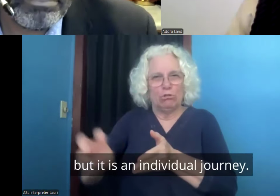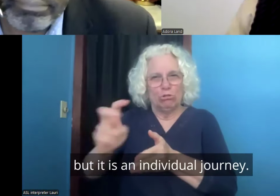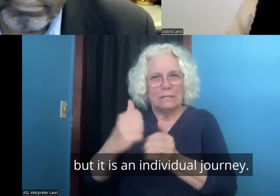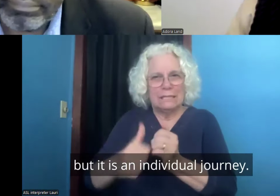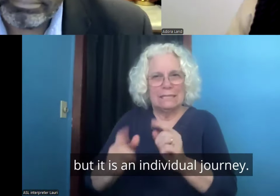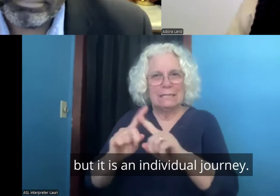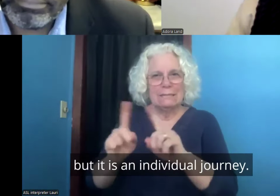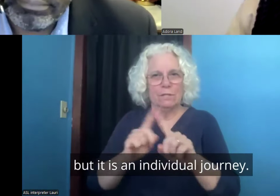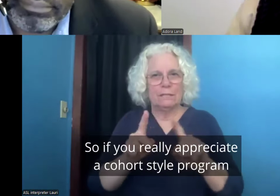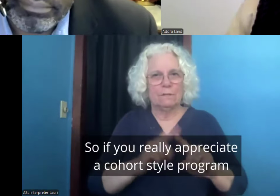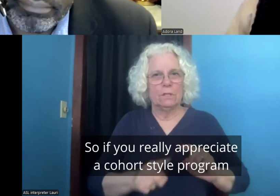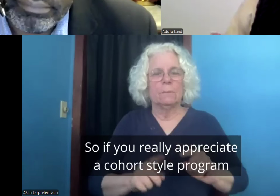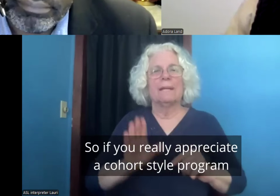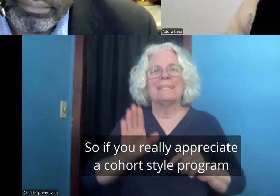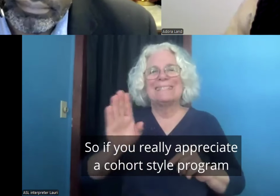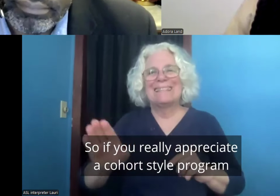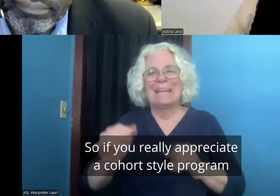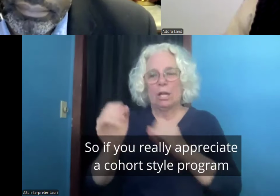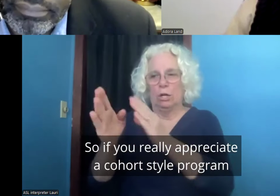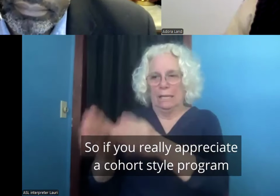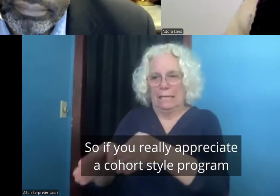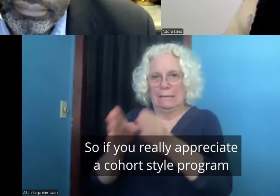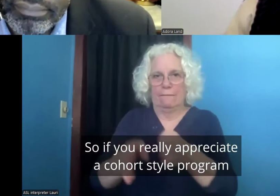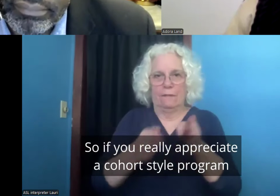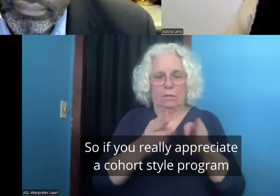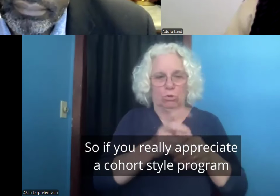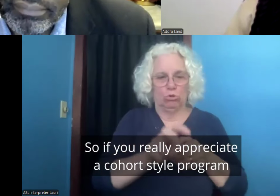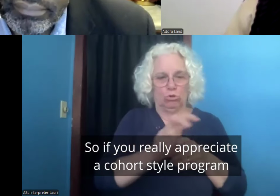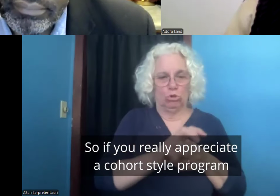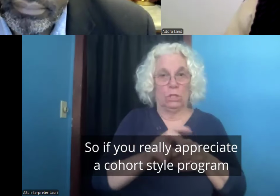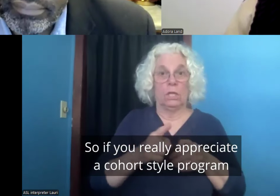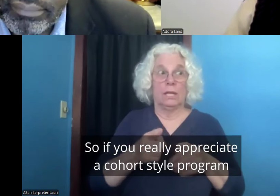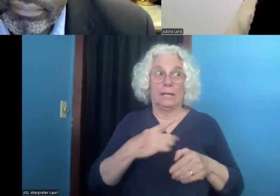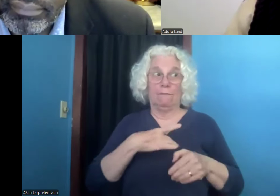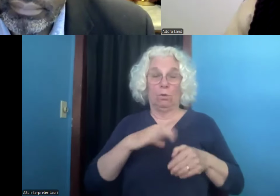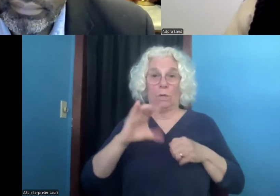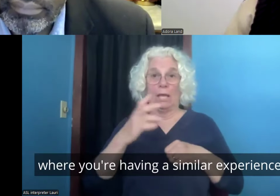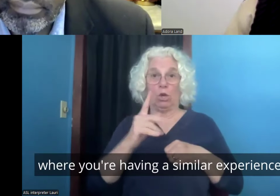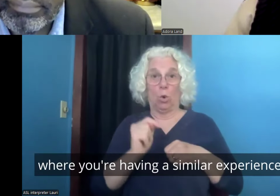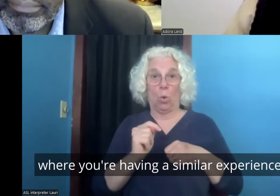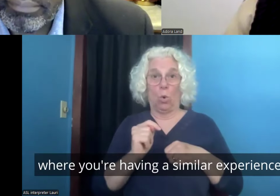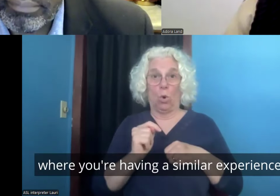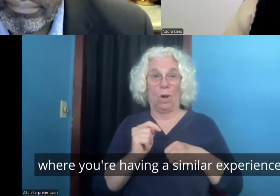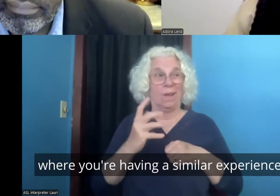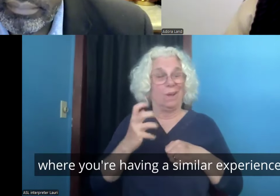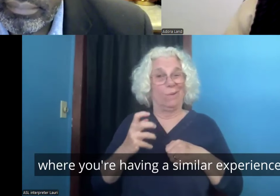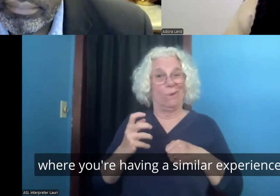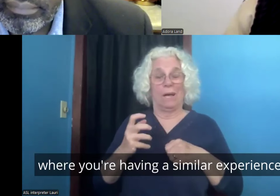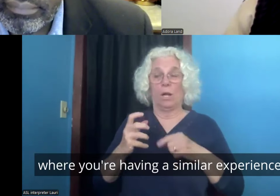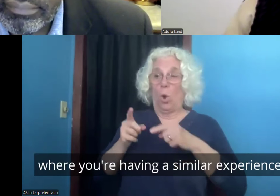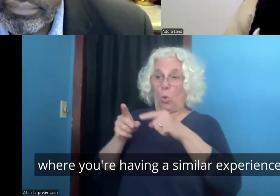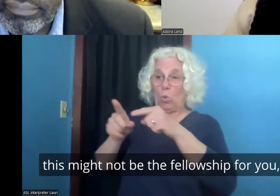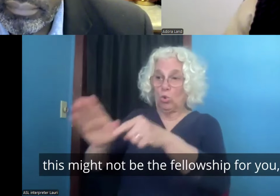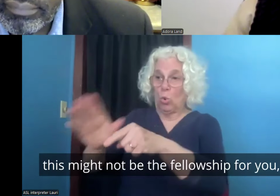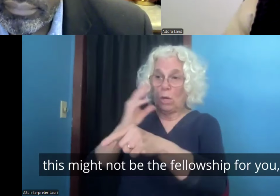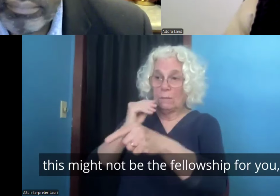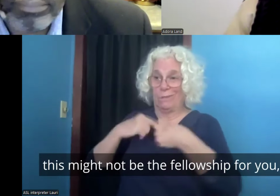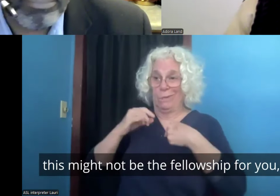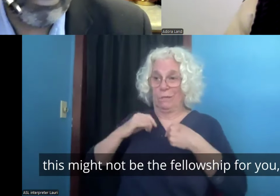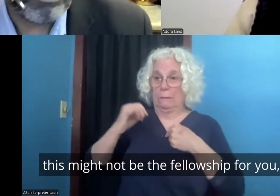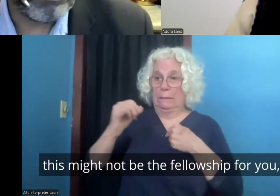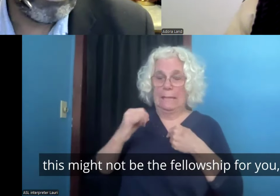it is an individual journey. So if you really appreciate a cohort style program where you're having a similar experience, this